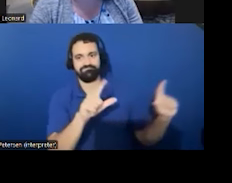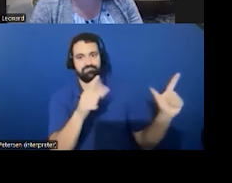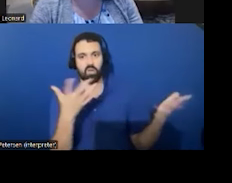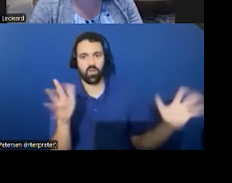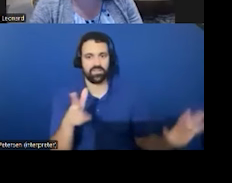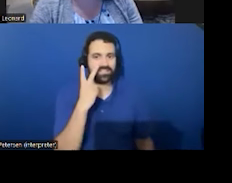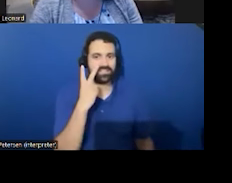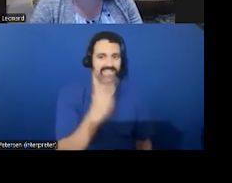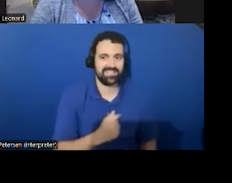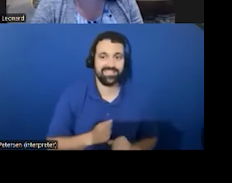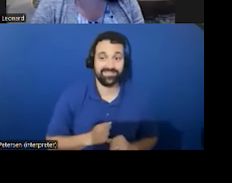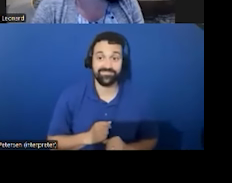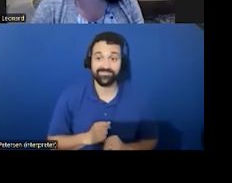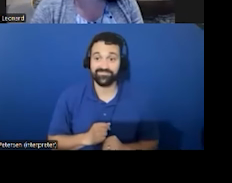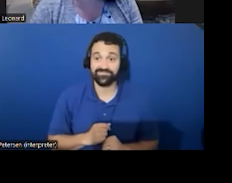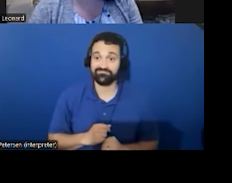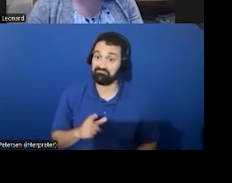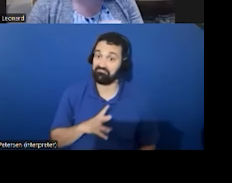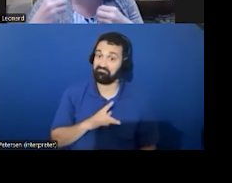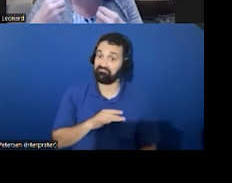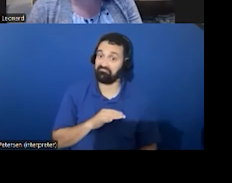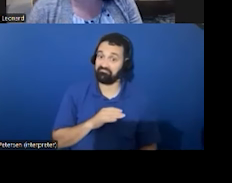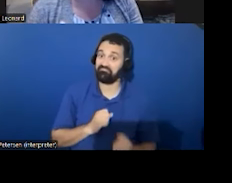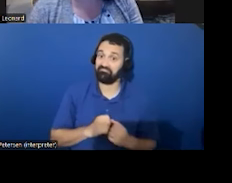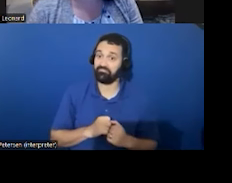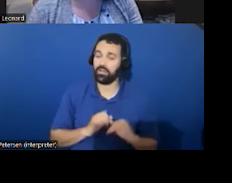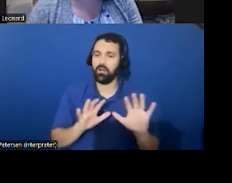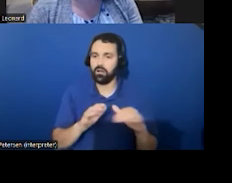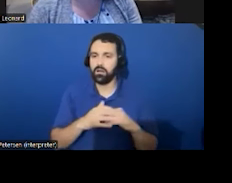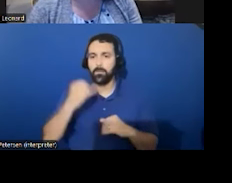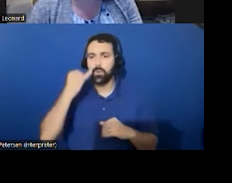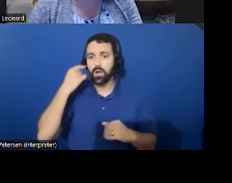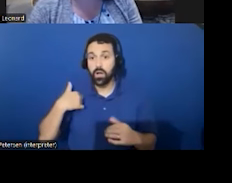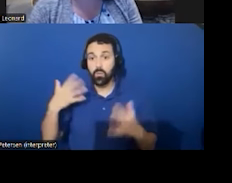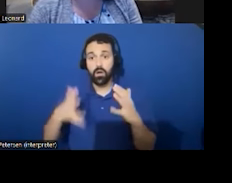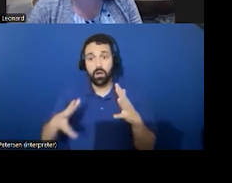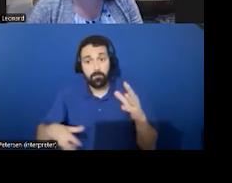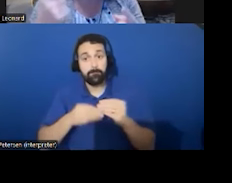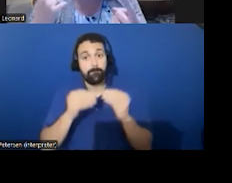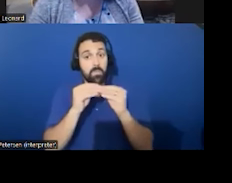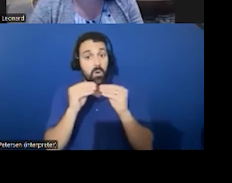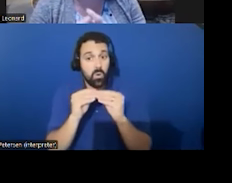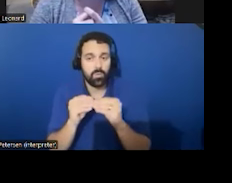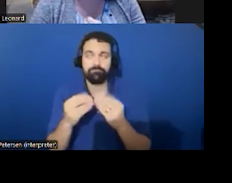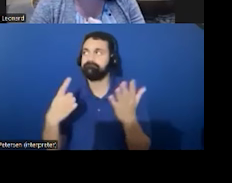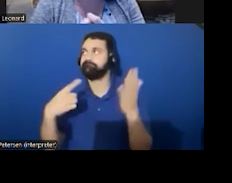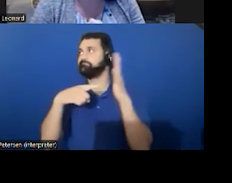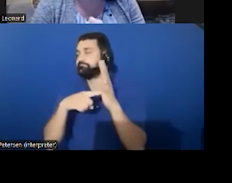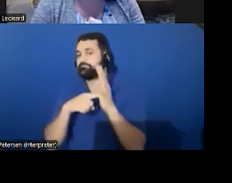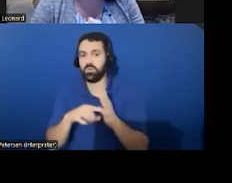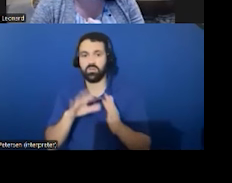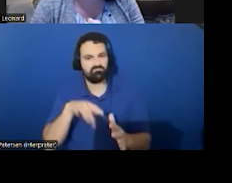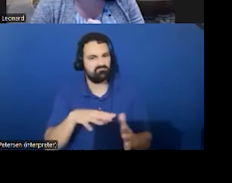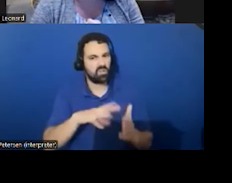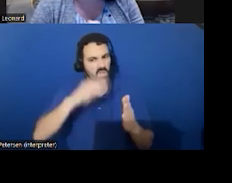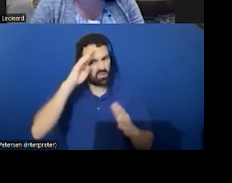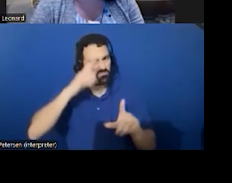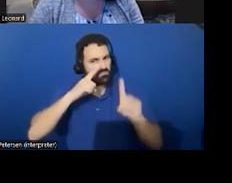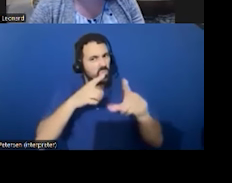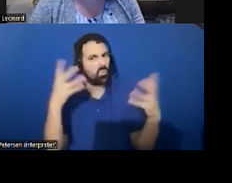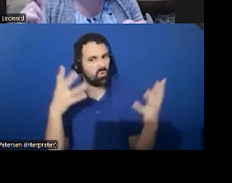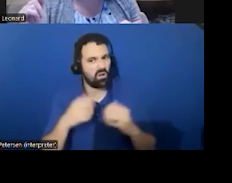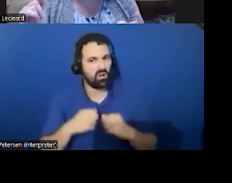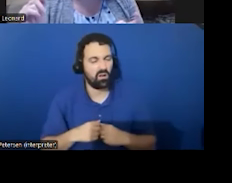student attempts a quiz. That's pretty nice. But if I want to add anything else, such as here are the learning objectives that we're going to